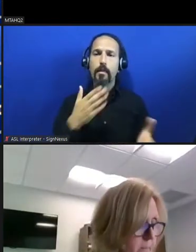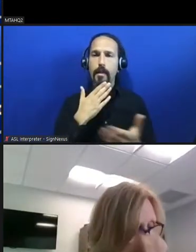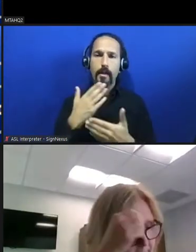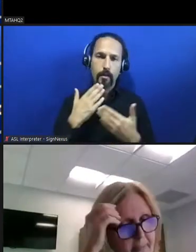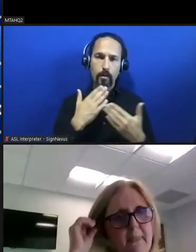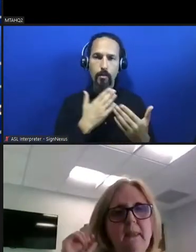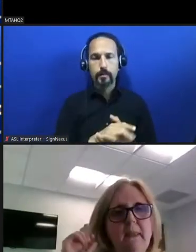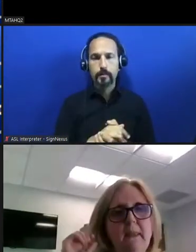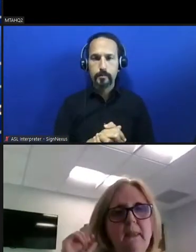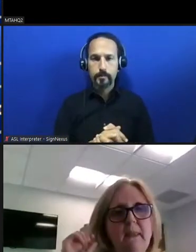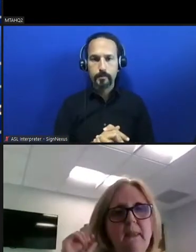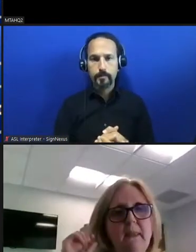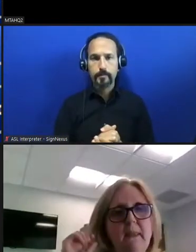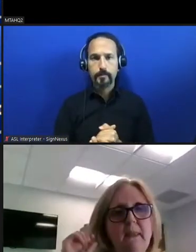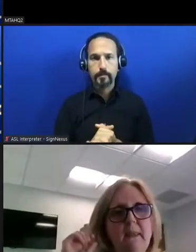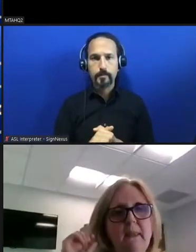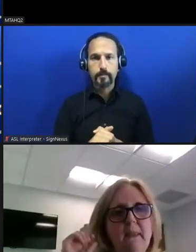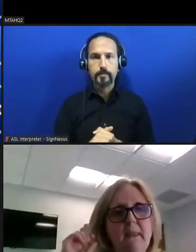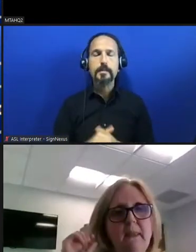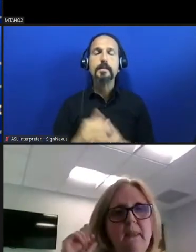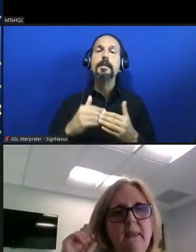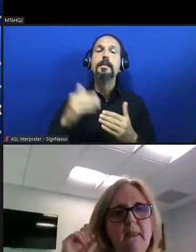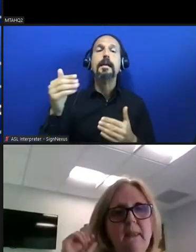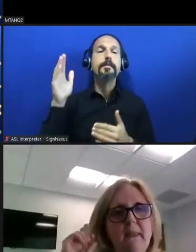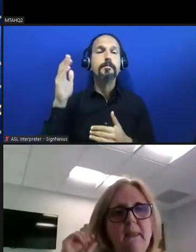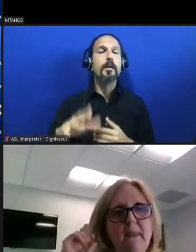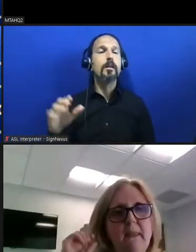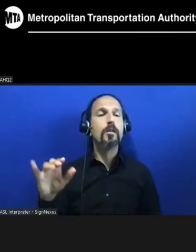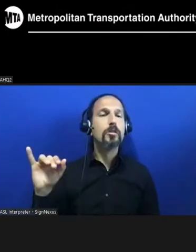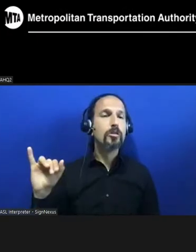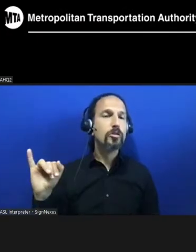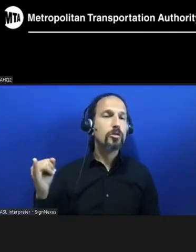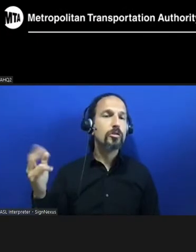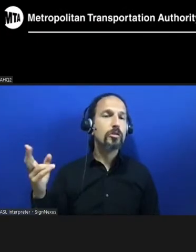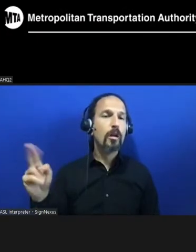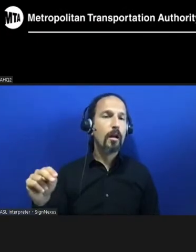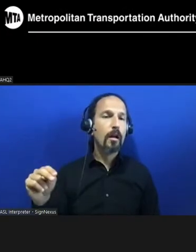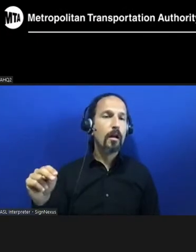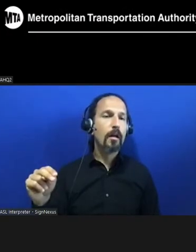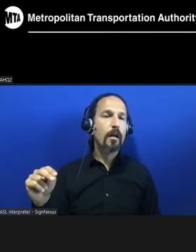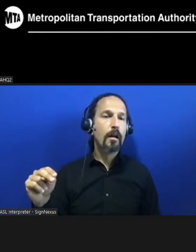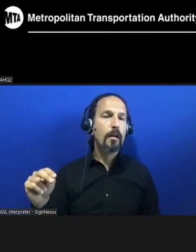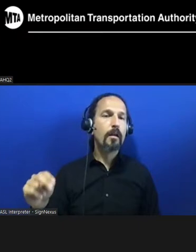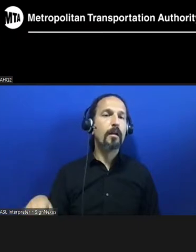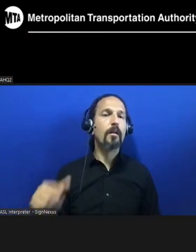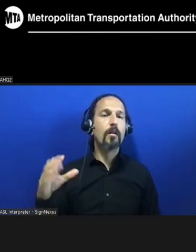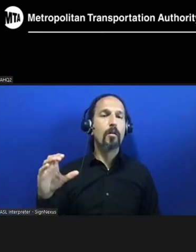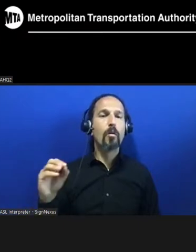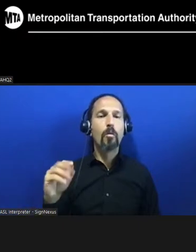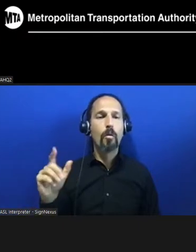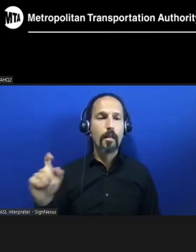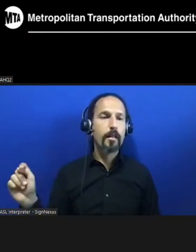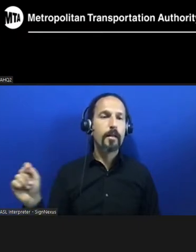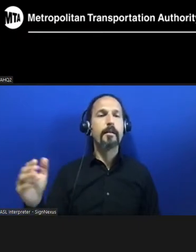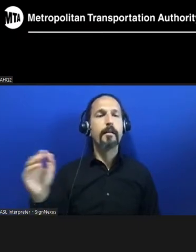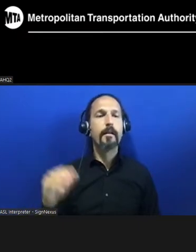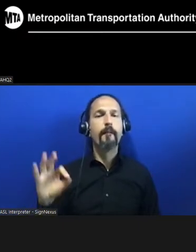thank you our next speaker is John corlett followed by Faraz Qureshi